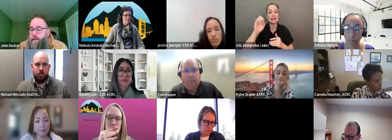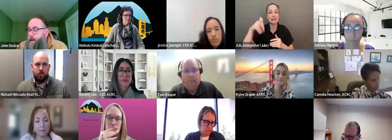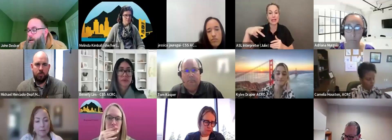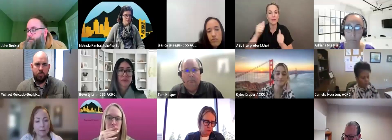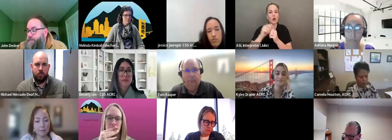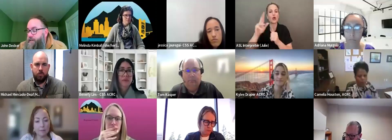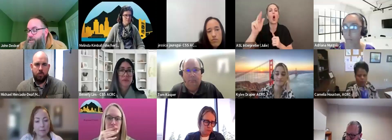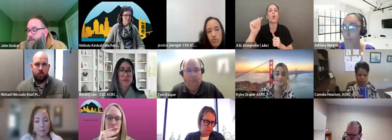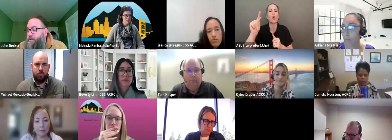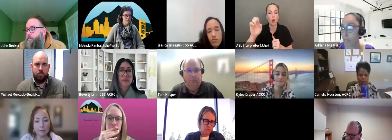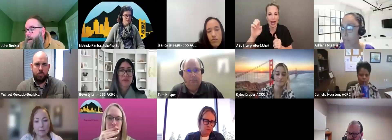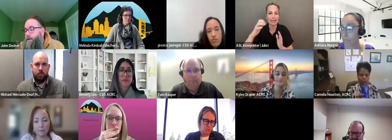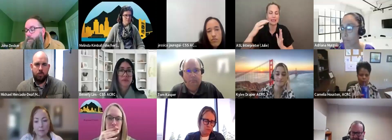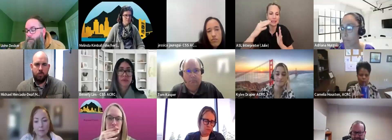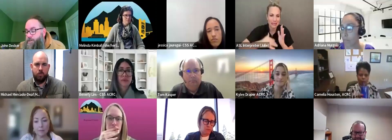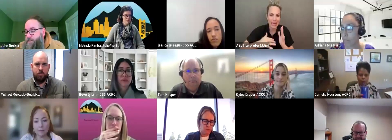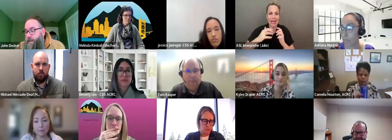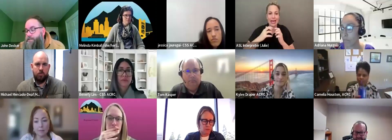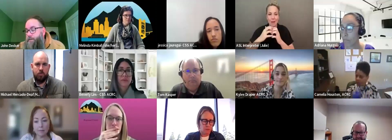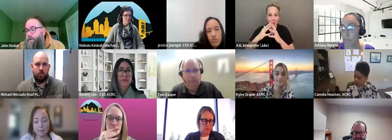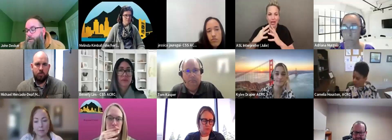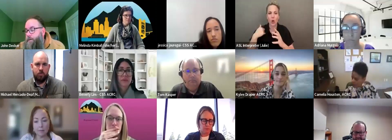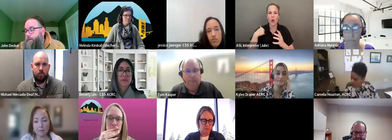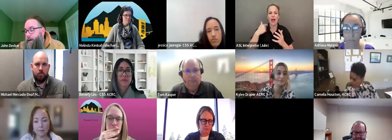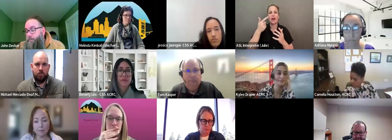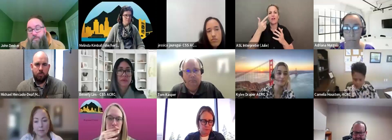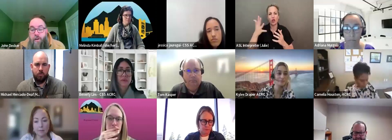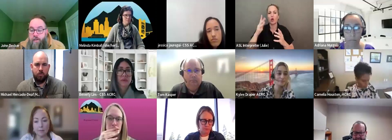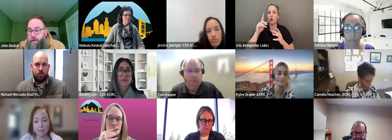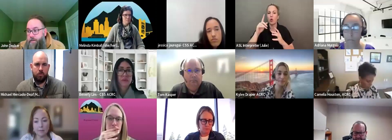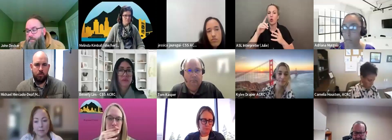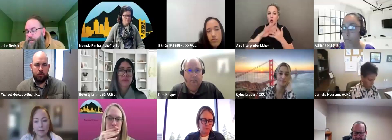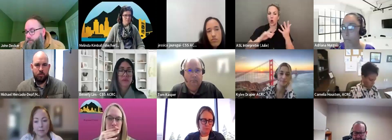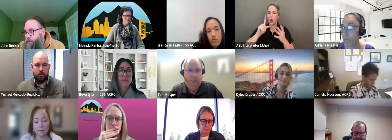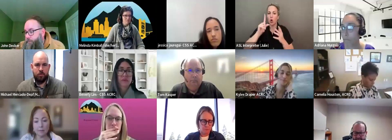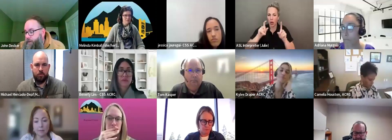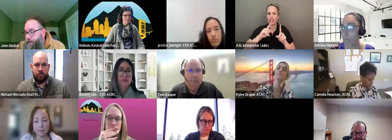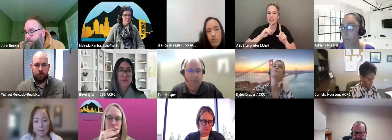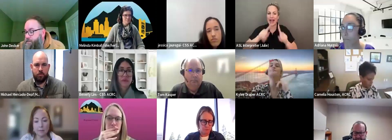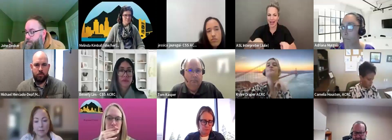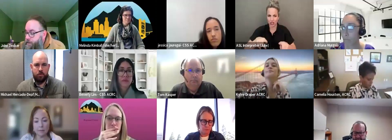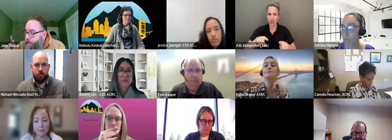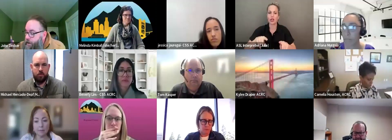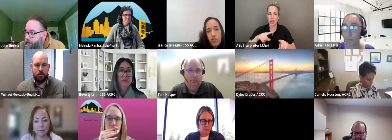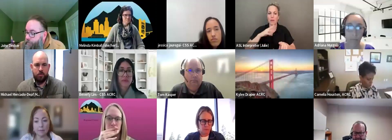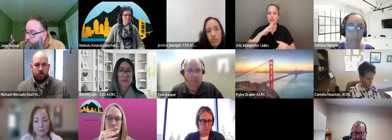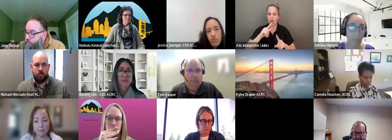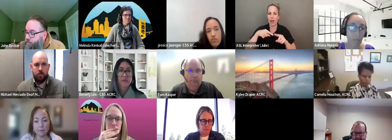rate study implementation. We got a number of questions answered that we've been talking about in this meeting for many months.